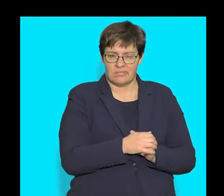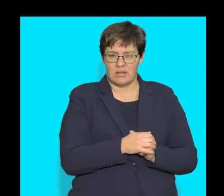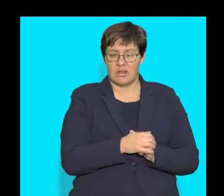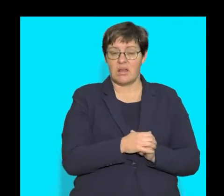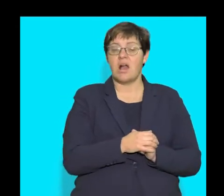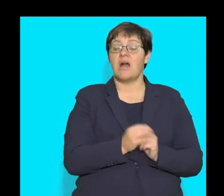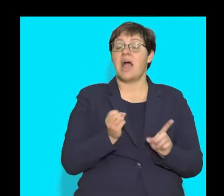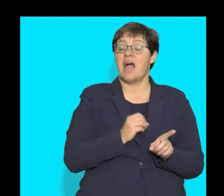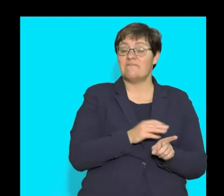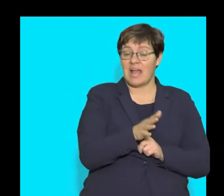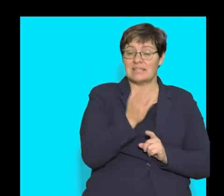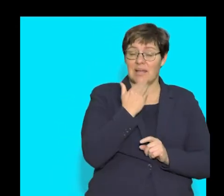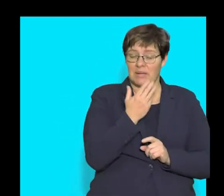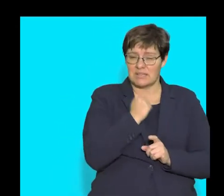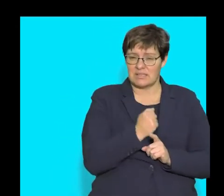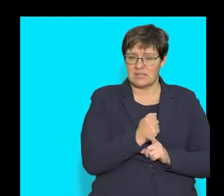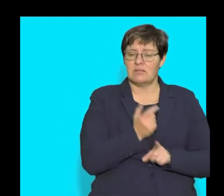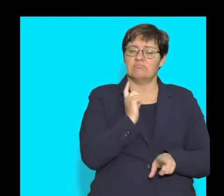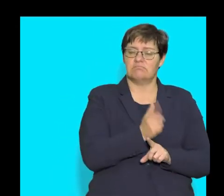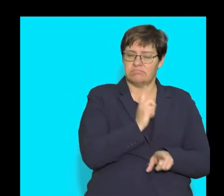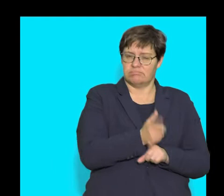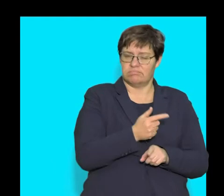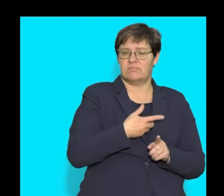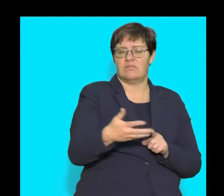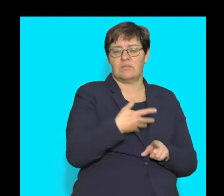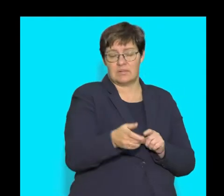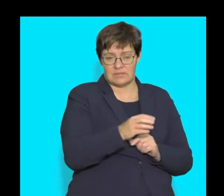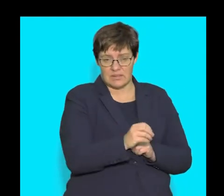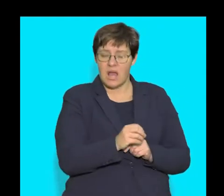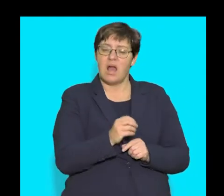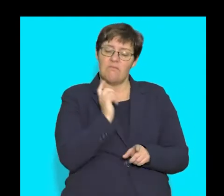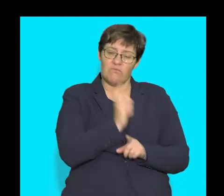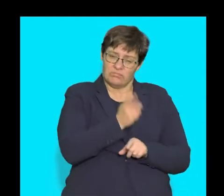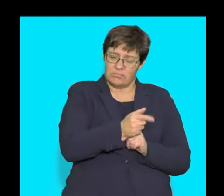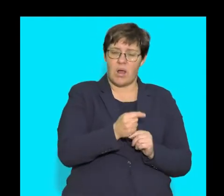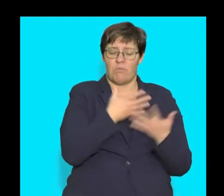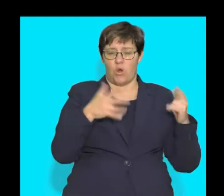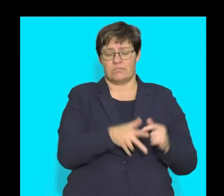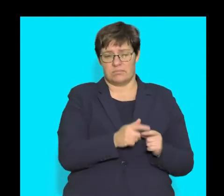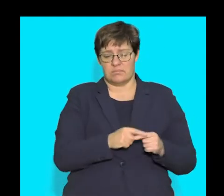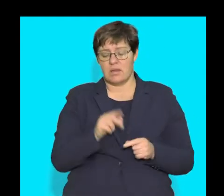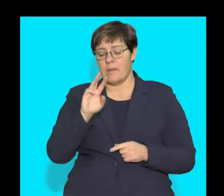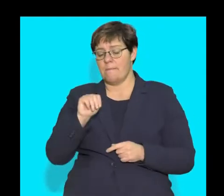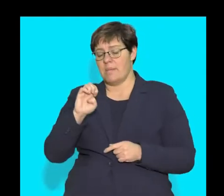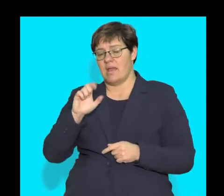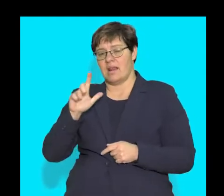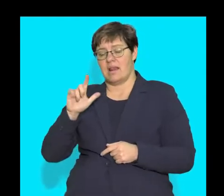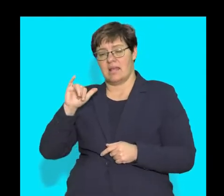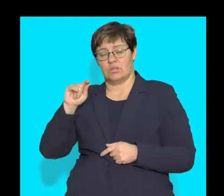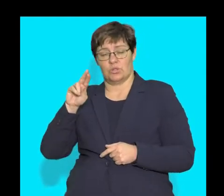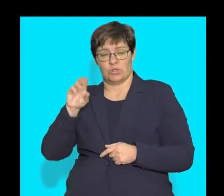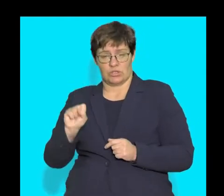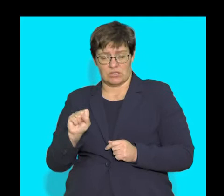individuals that are affected by diabetes produce large volumes of urine. The word mellitus points